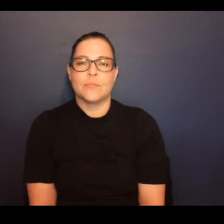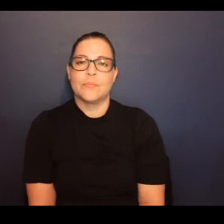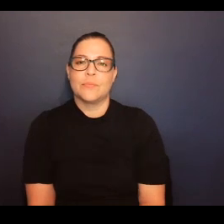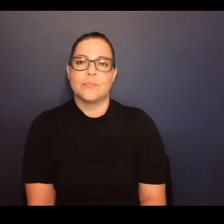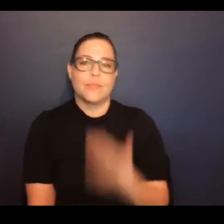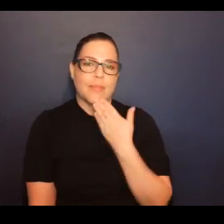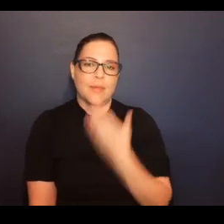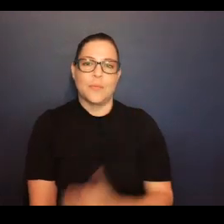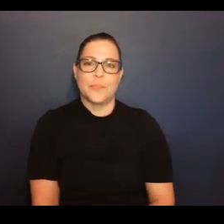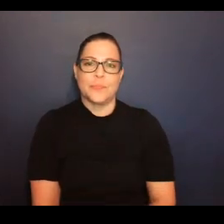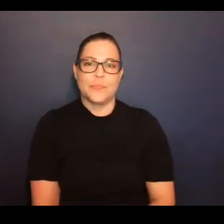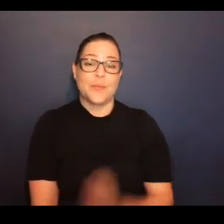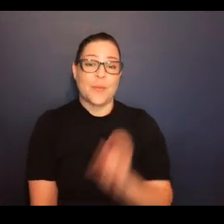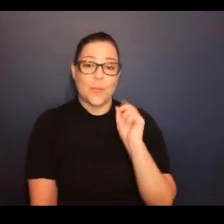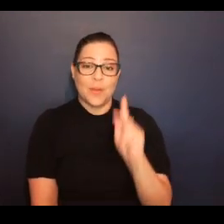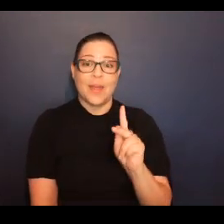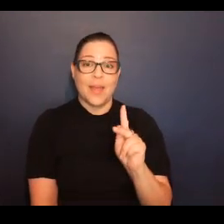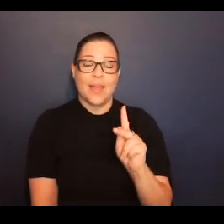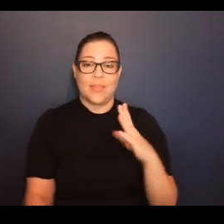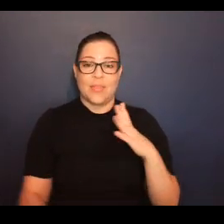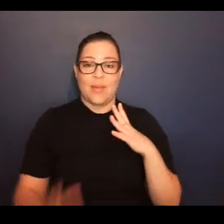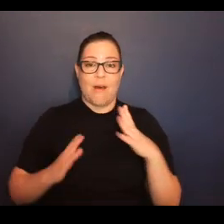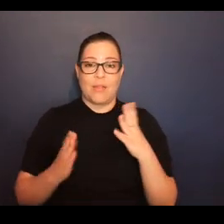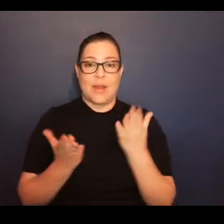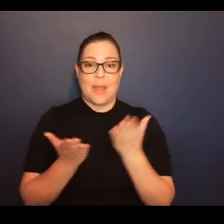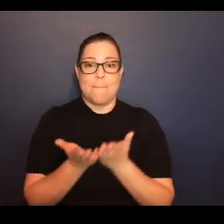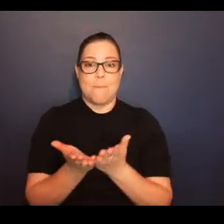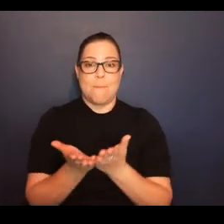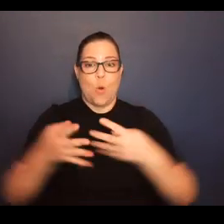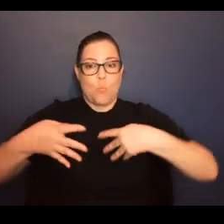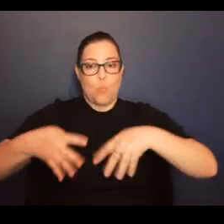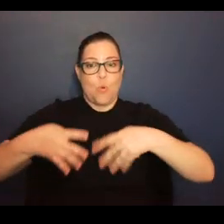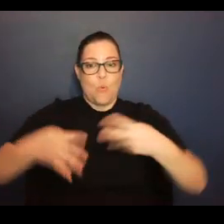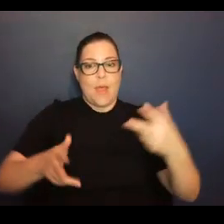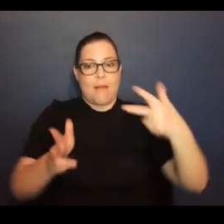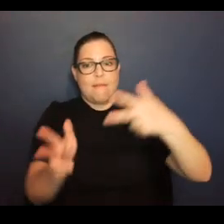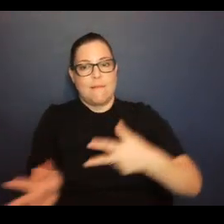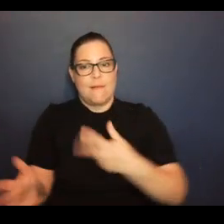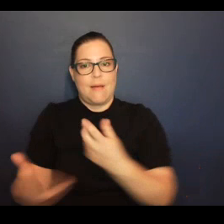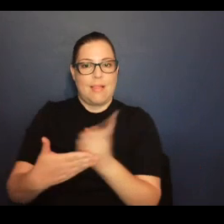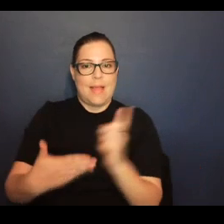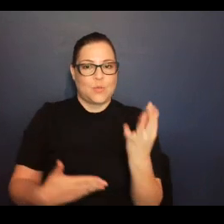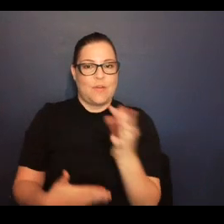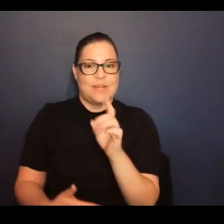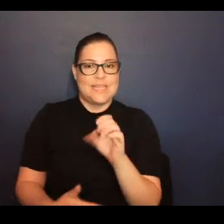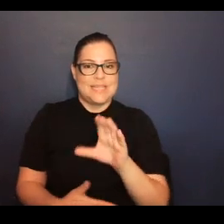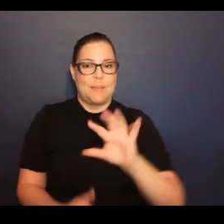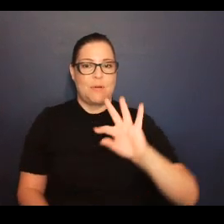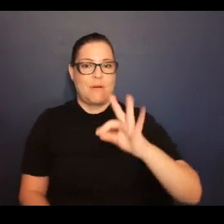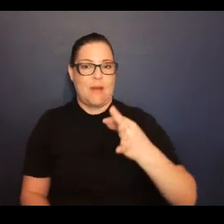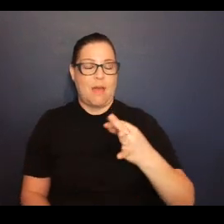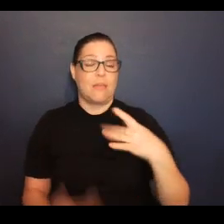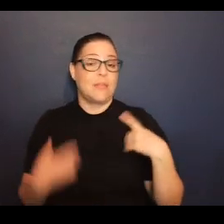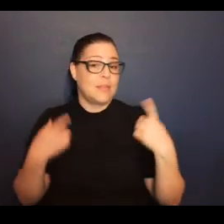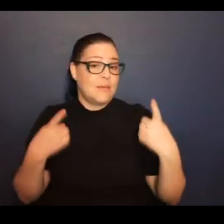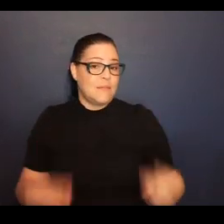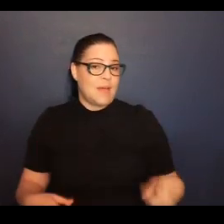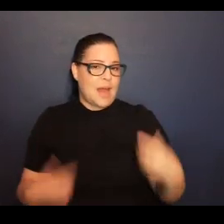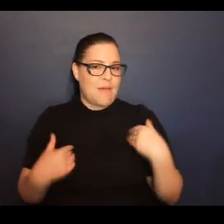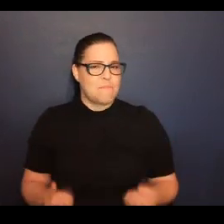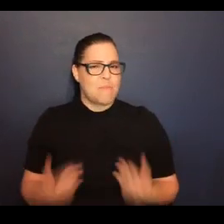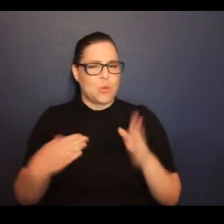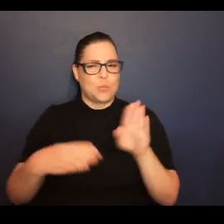Thank you. Okay, so the Holiday Boat Parade was held last Friday on December 9th. For this event, we had multiple